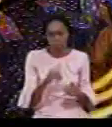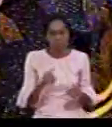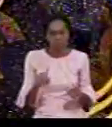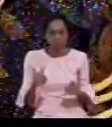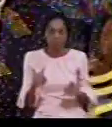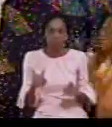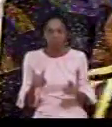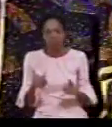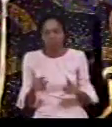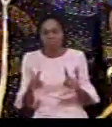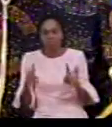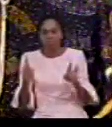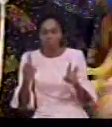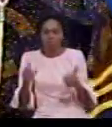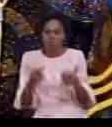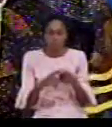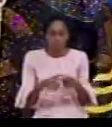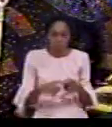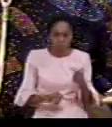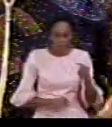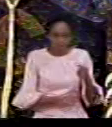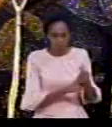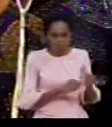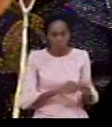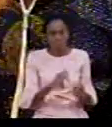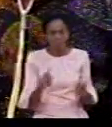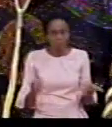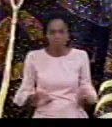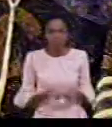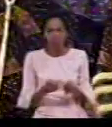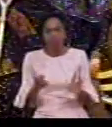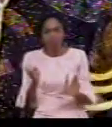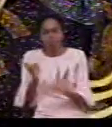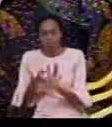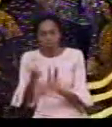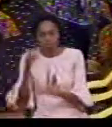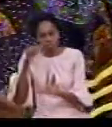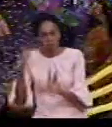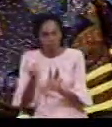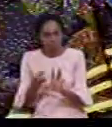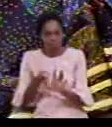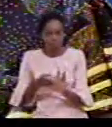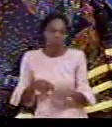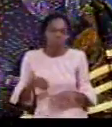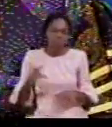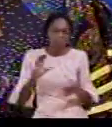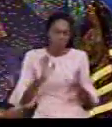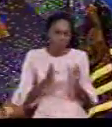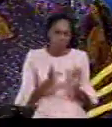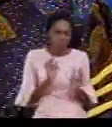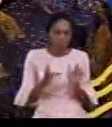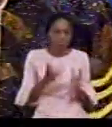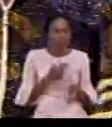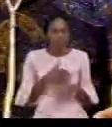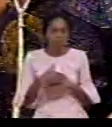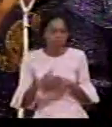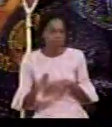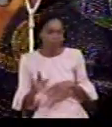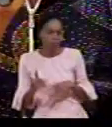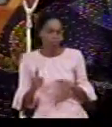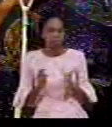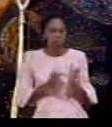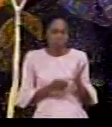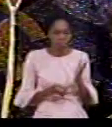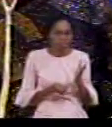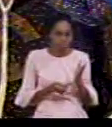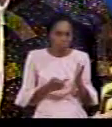to my work. So I followed all the program online. So Papa, after the message, says we should lay our hand where we have the